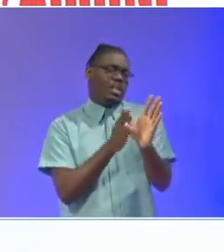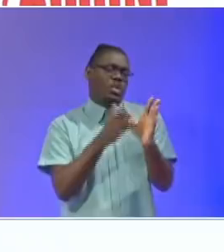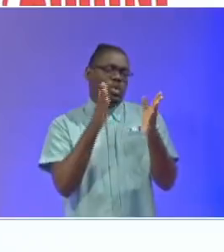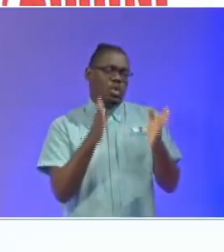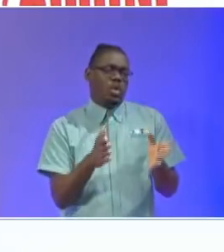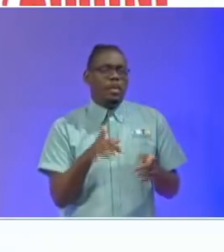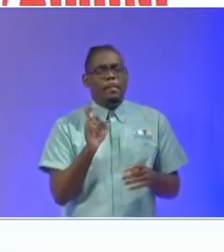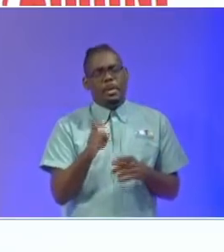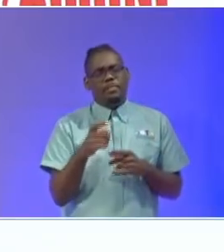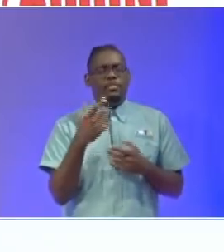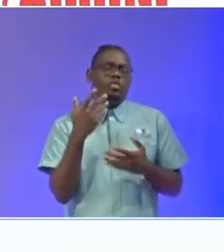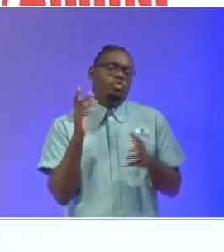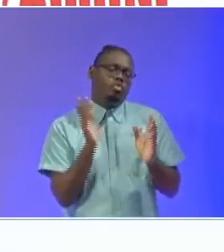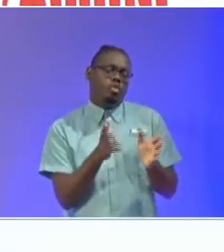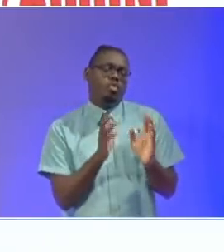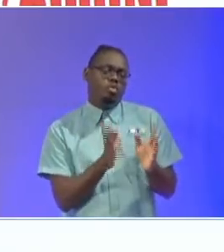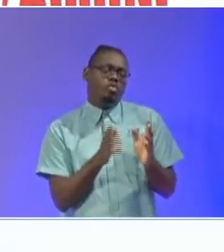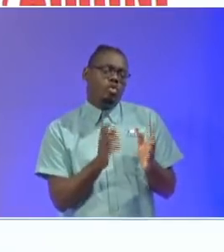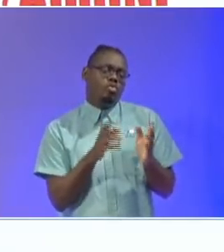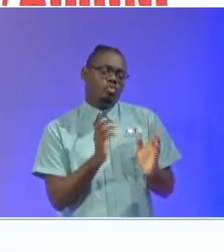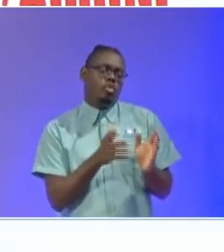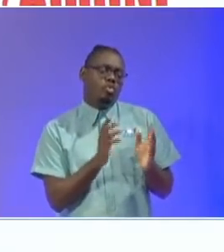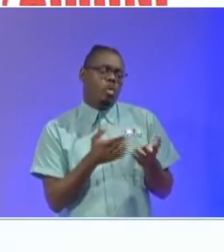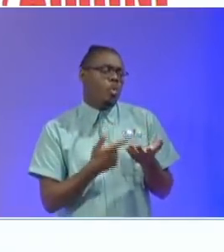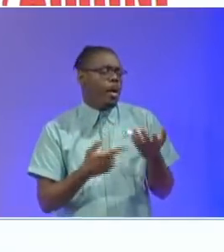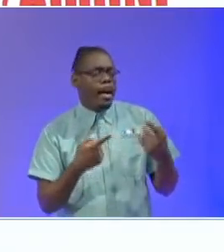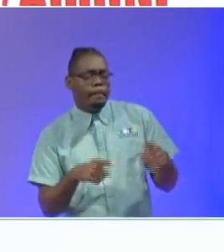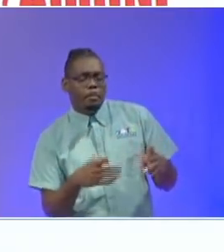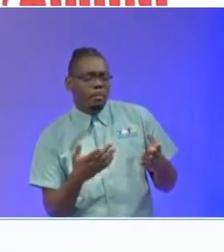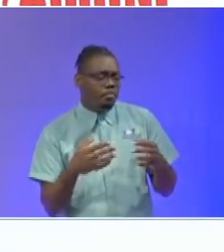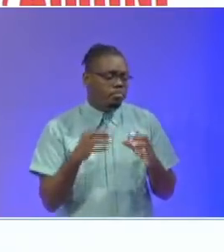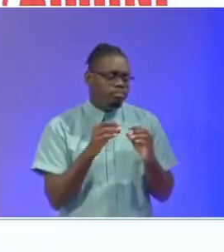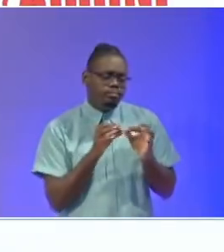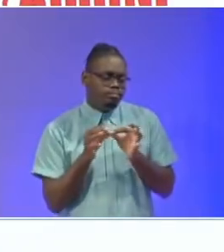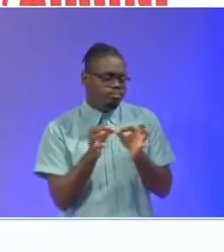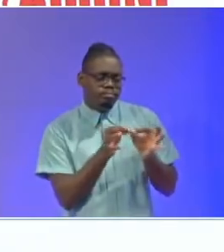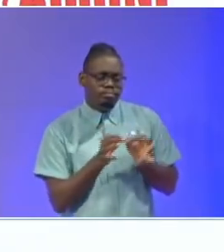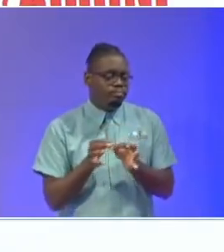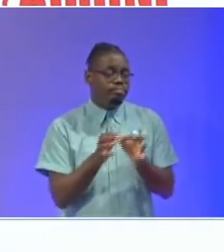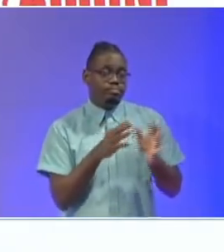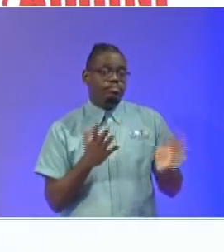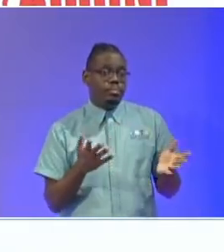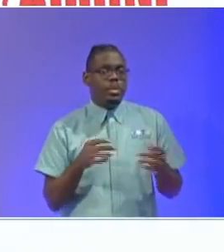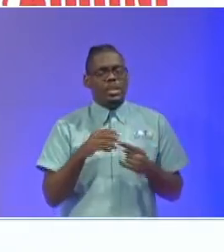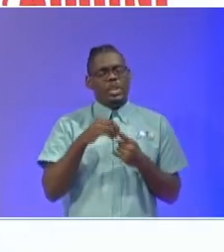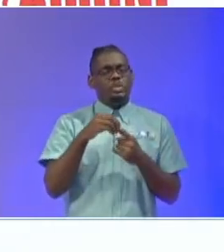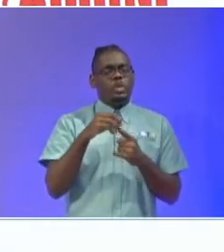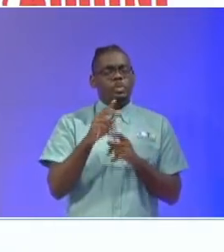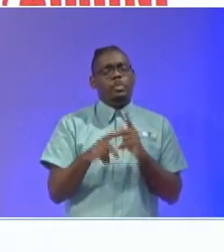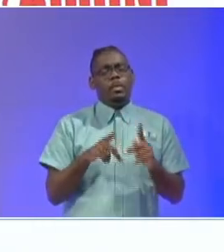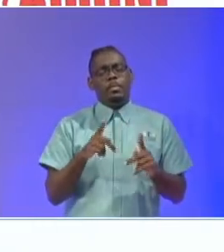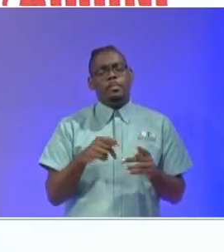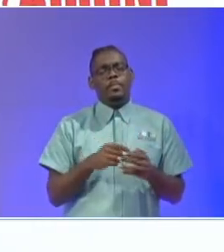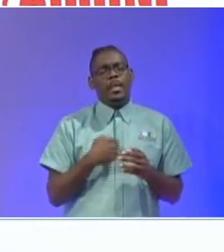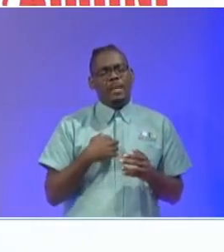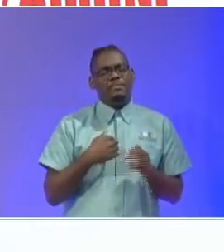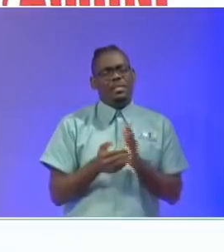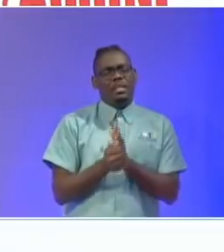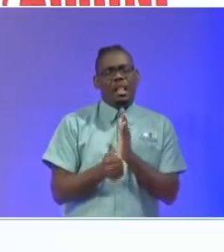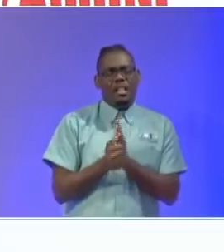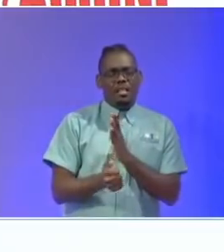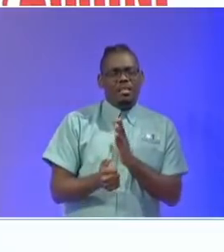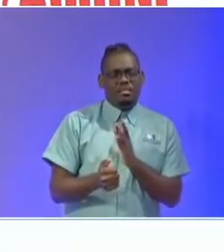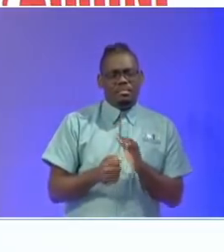she lauded the psychosocial response that the ministry is putting out. So